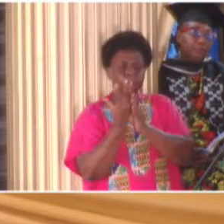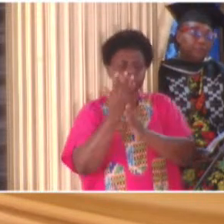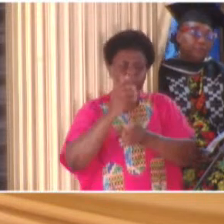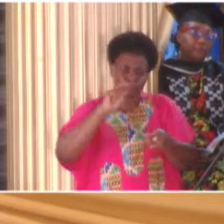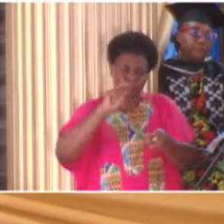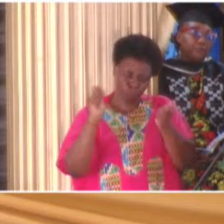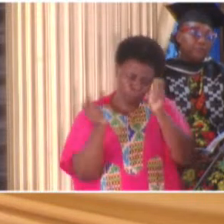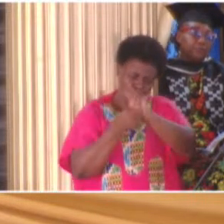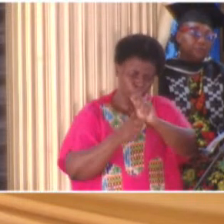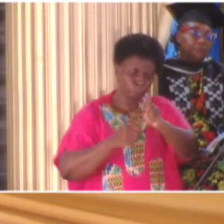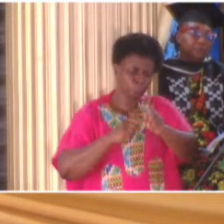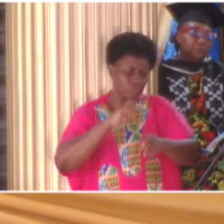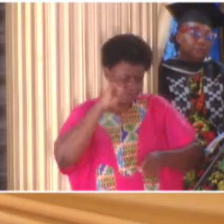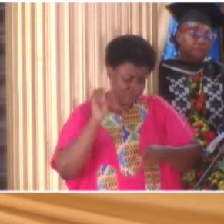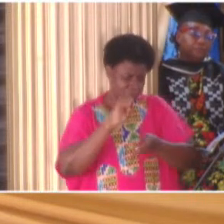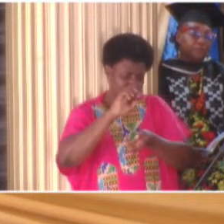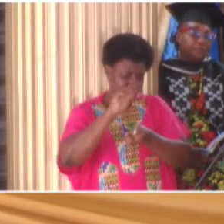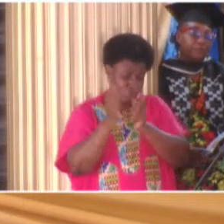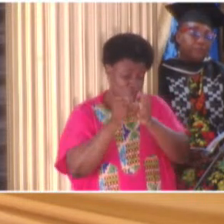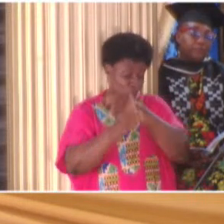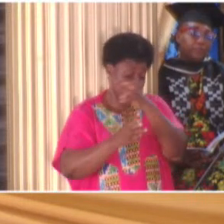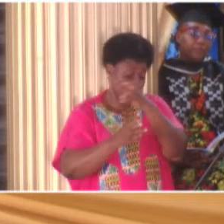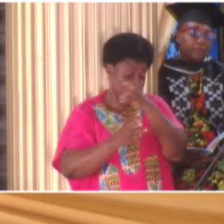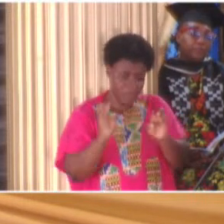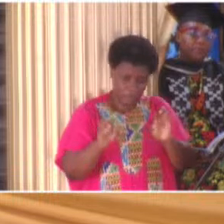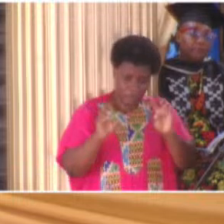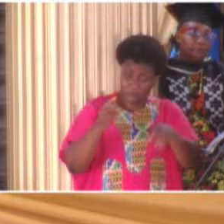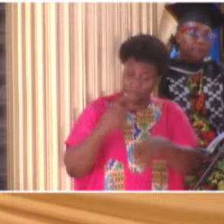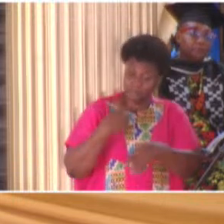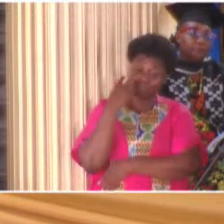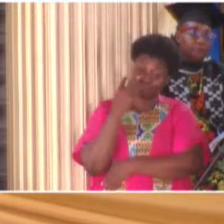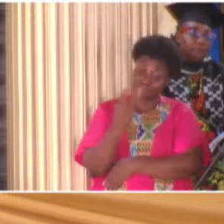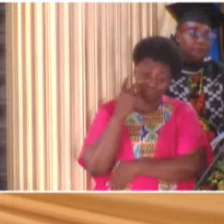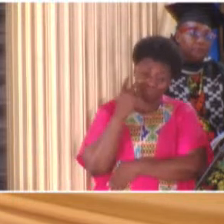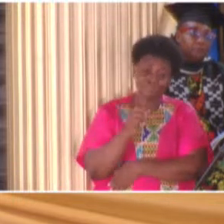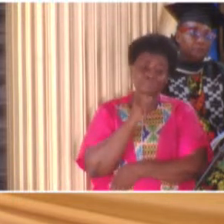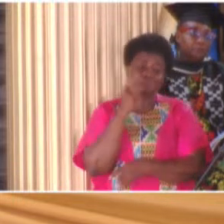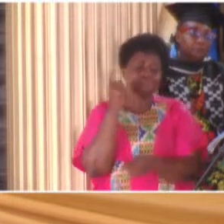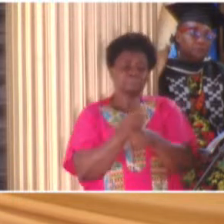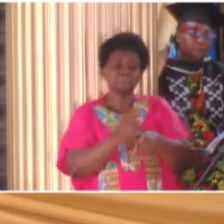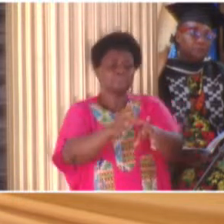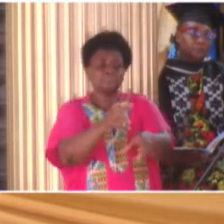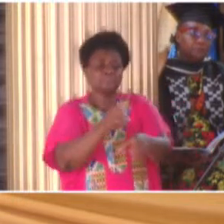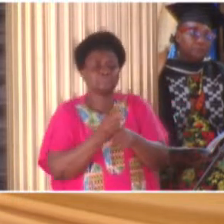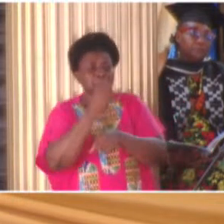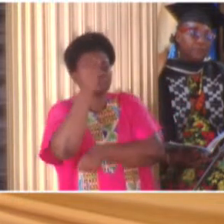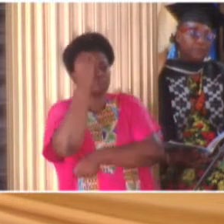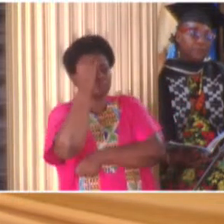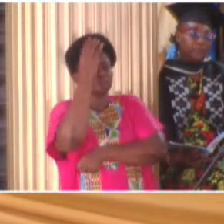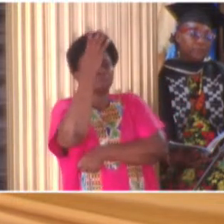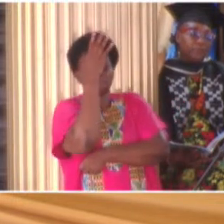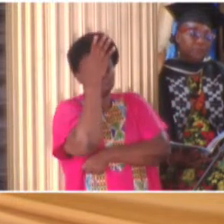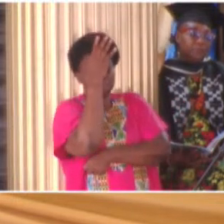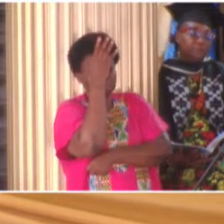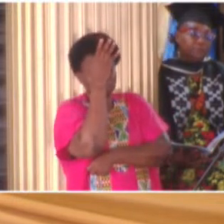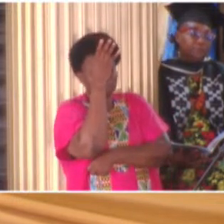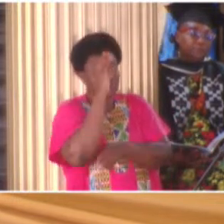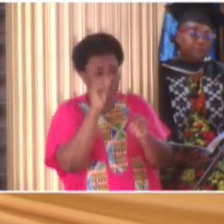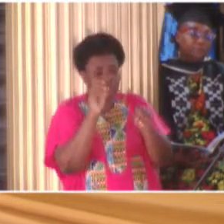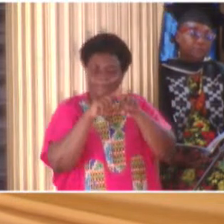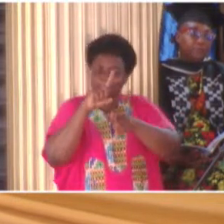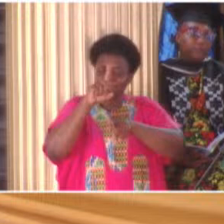world. Education, we've realized, isn't just about acquiring knowledge. It is about